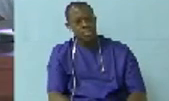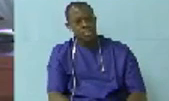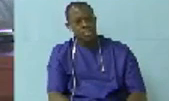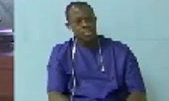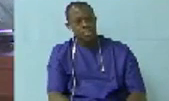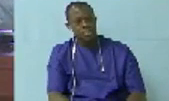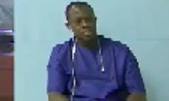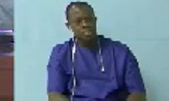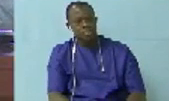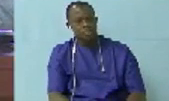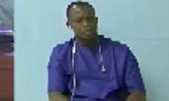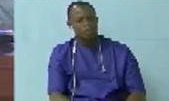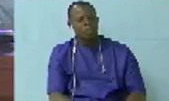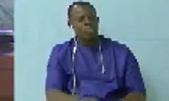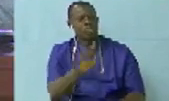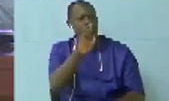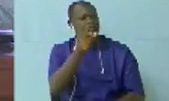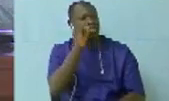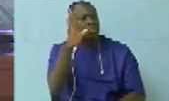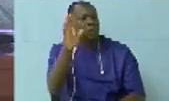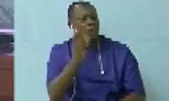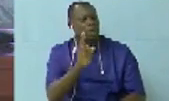what did you say to the NIA?